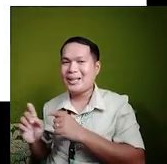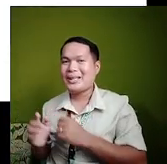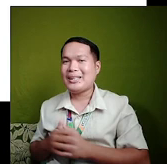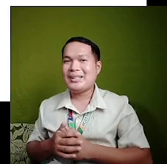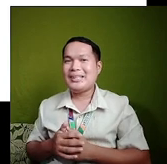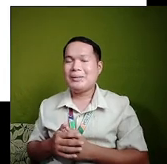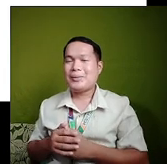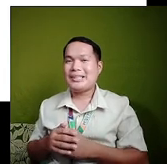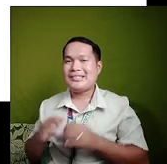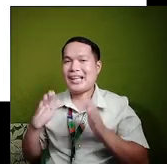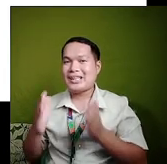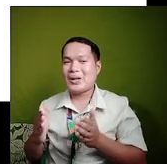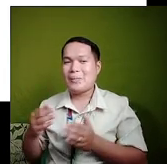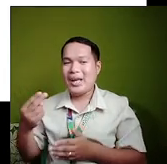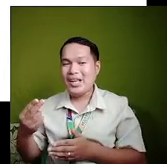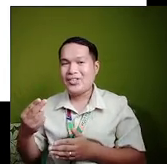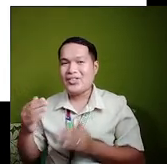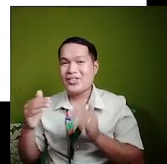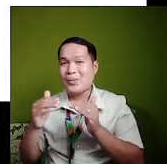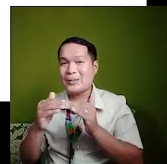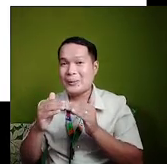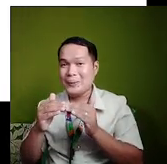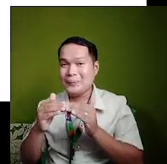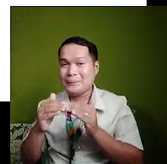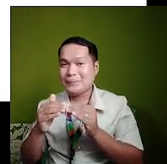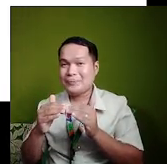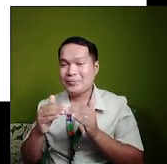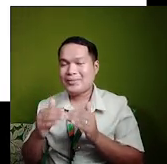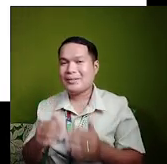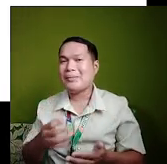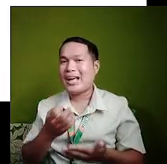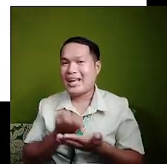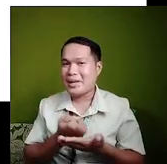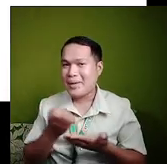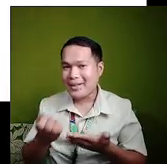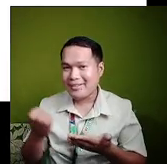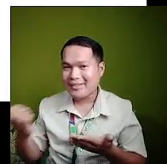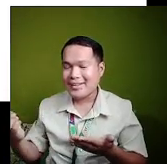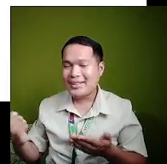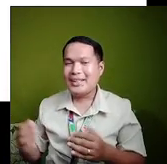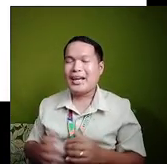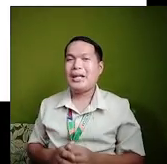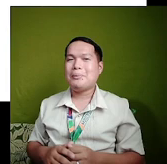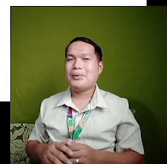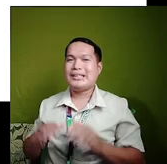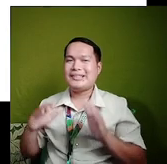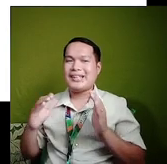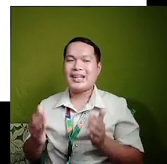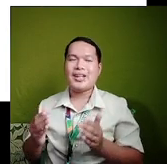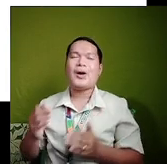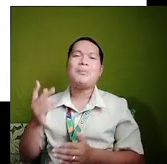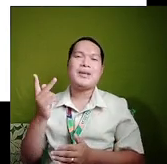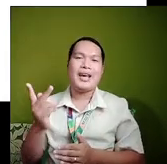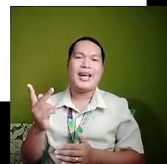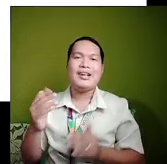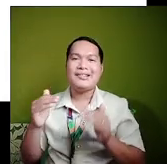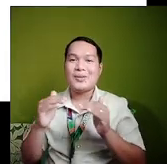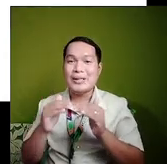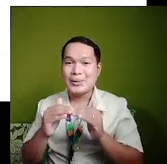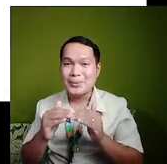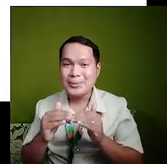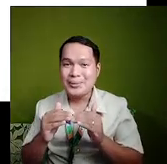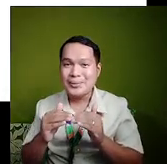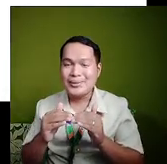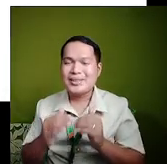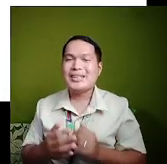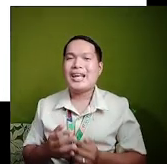format for the set of H is equal to mga elements and for the set of K is